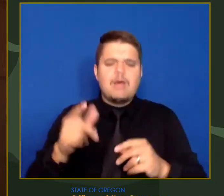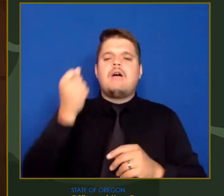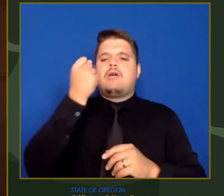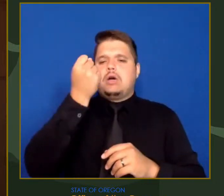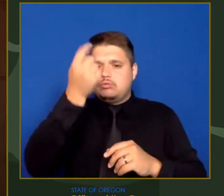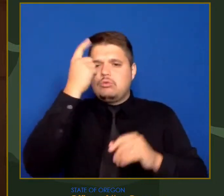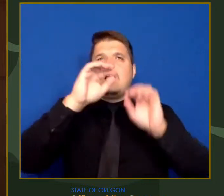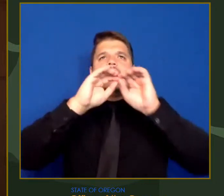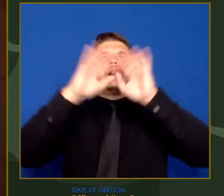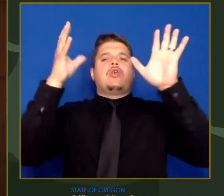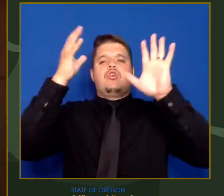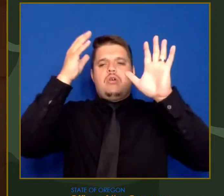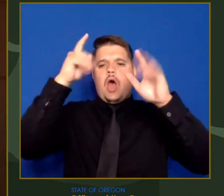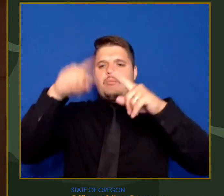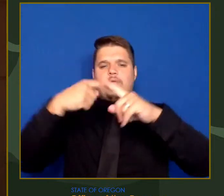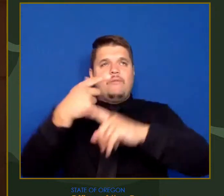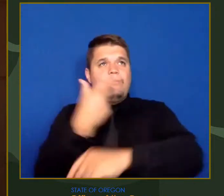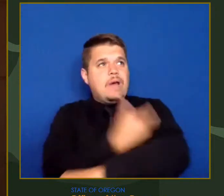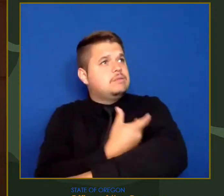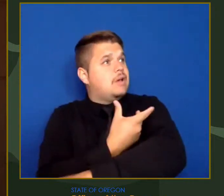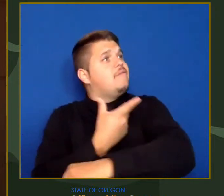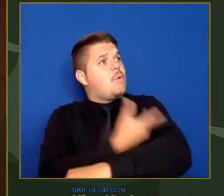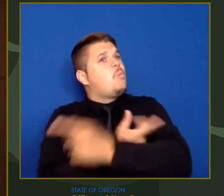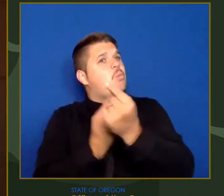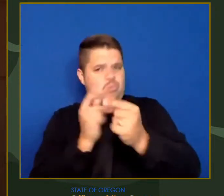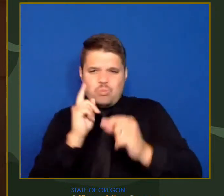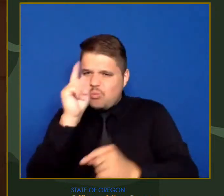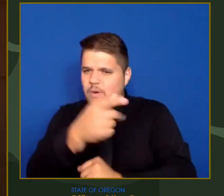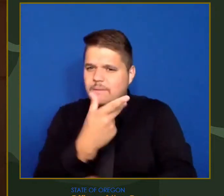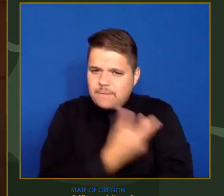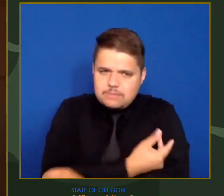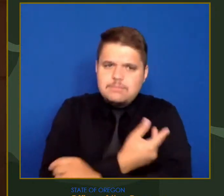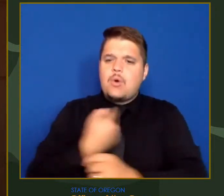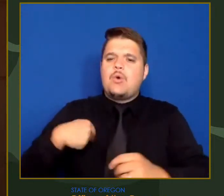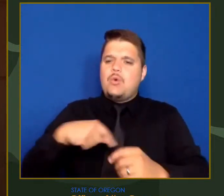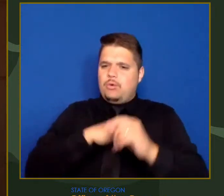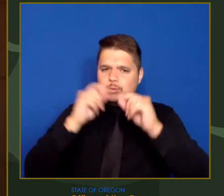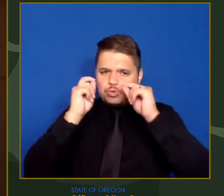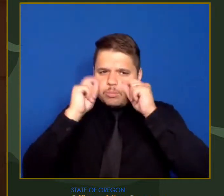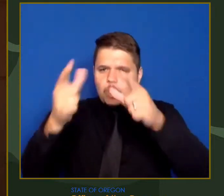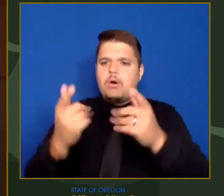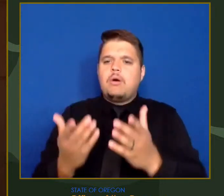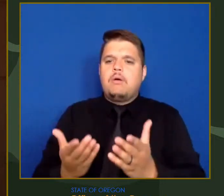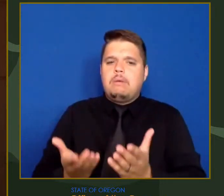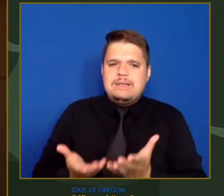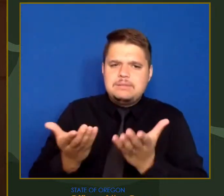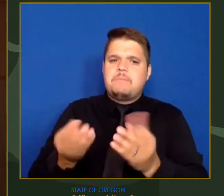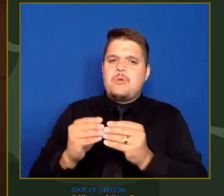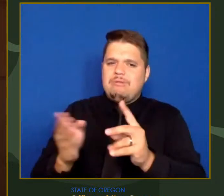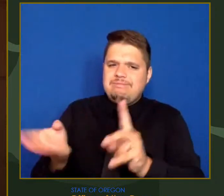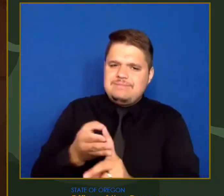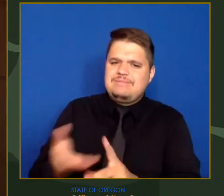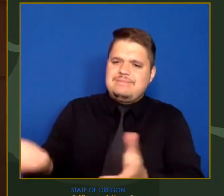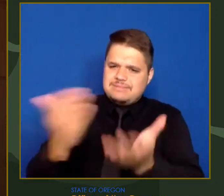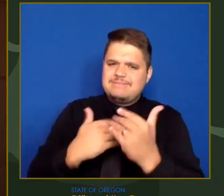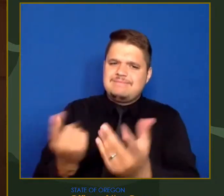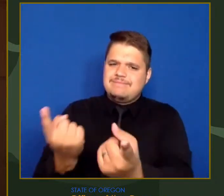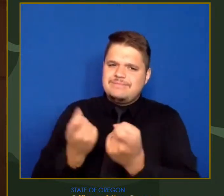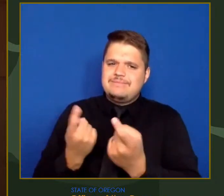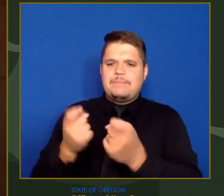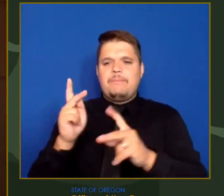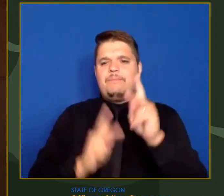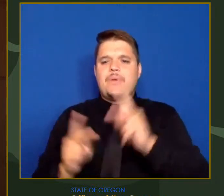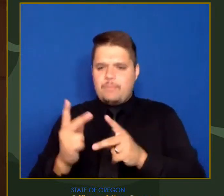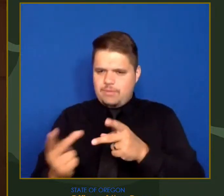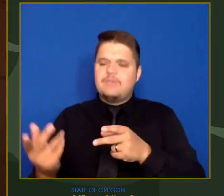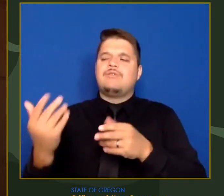looking at surprise incentives to coax a few more Oregonians to get a